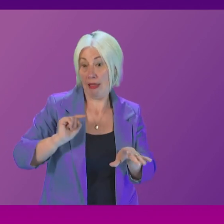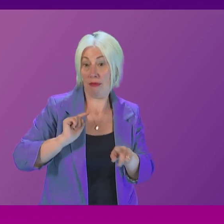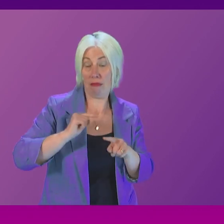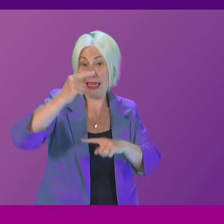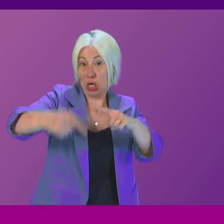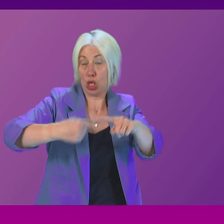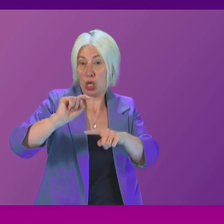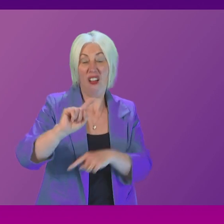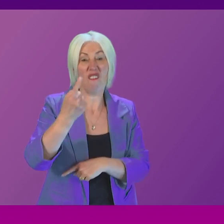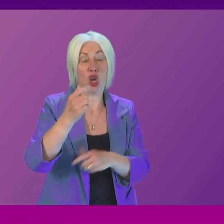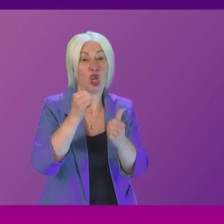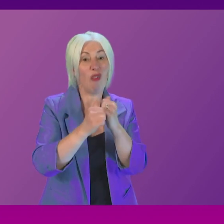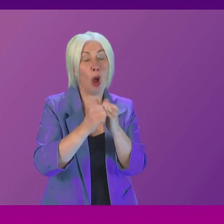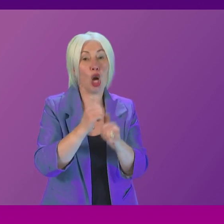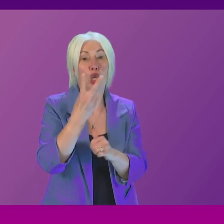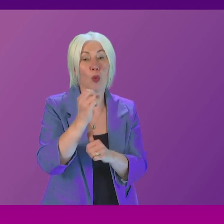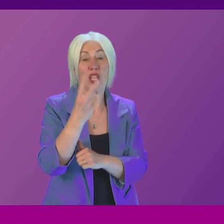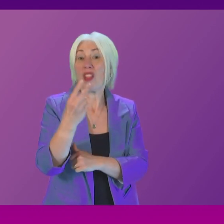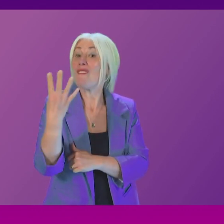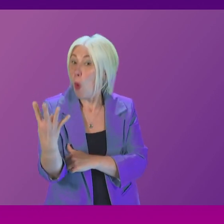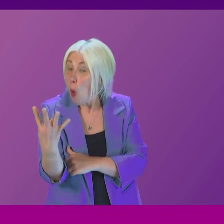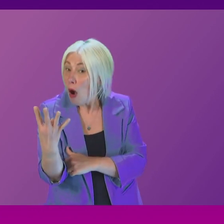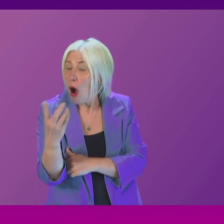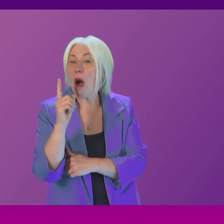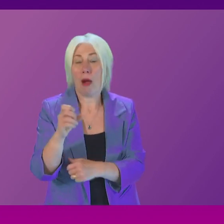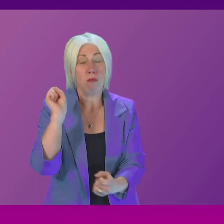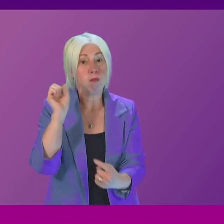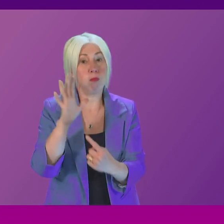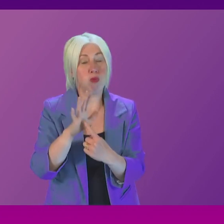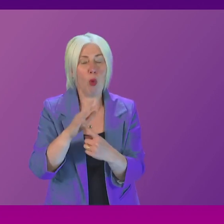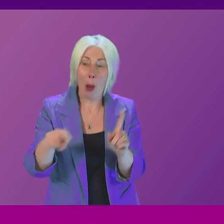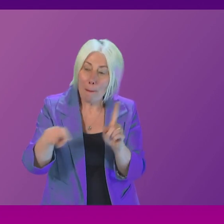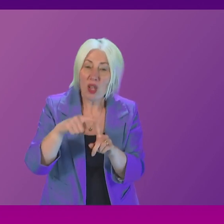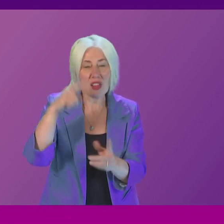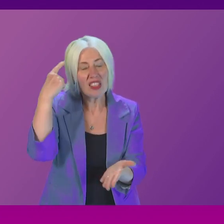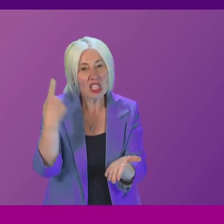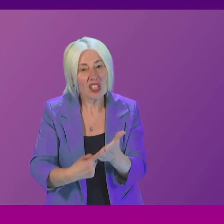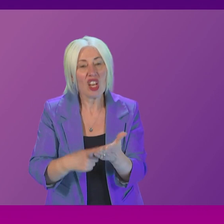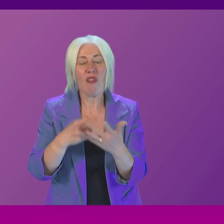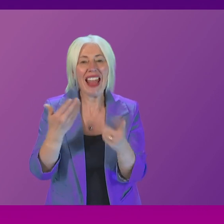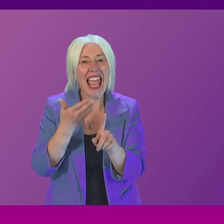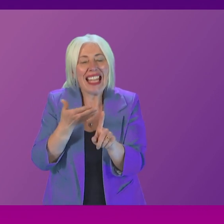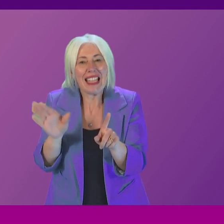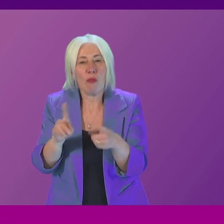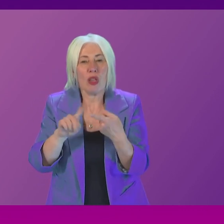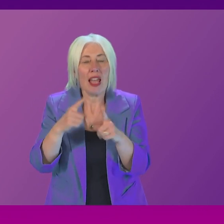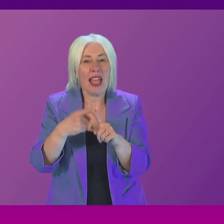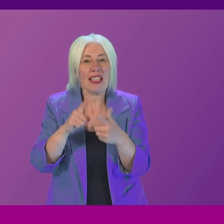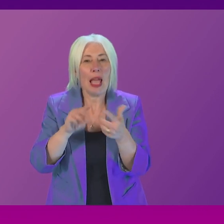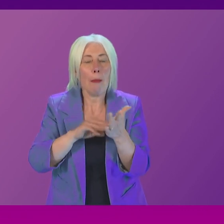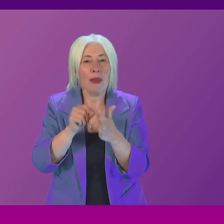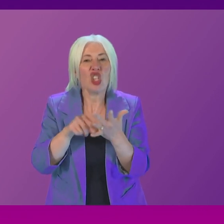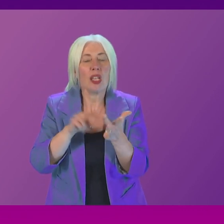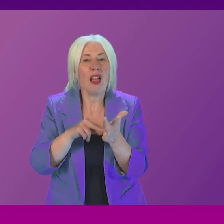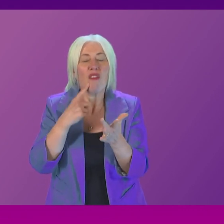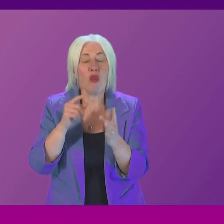the 1st of March 2024. But it's so important we get a positive decision around the exemption from the Internal Markets Act from the